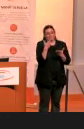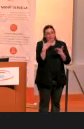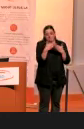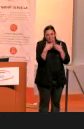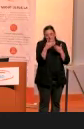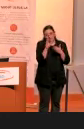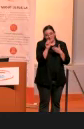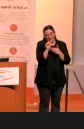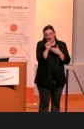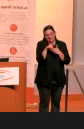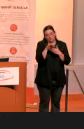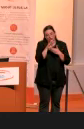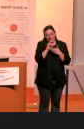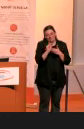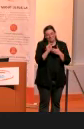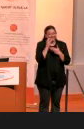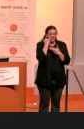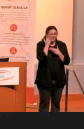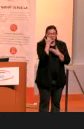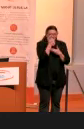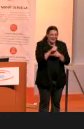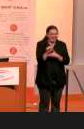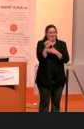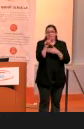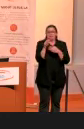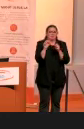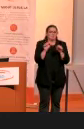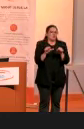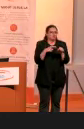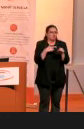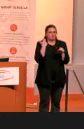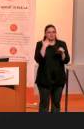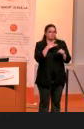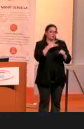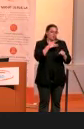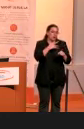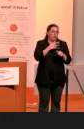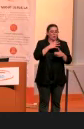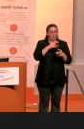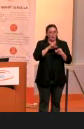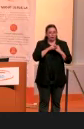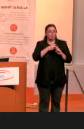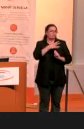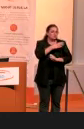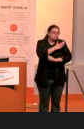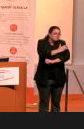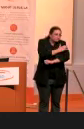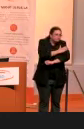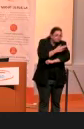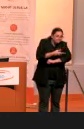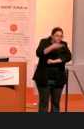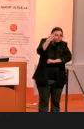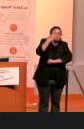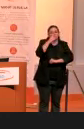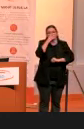if there's any question about any other cardiac risk factors, hypertension, high cholesterol, like we've talked about. I think at